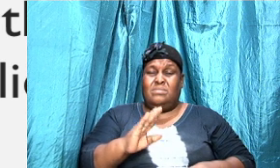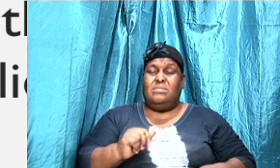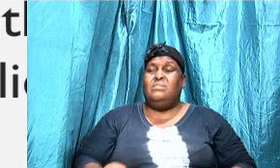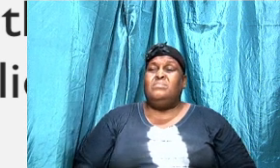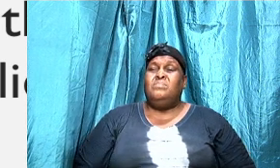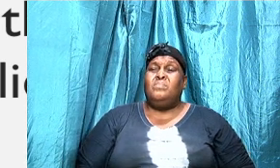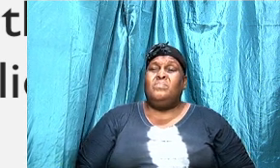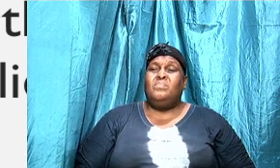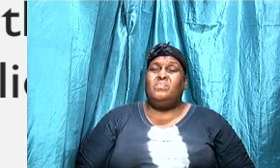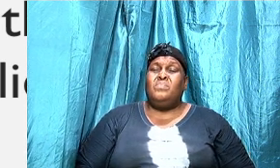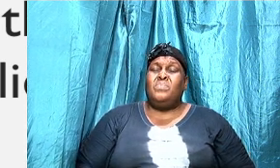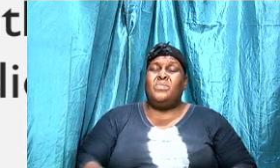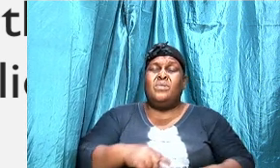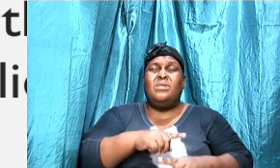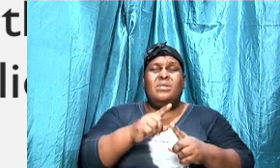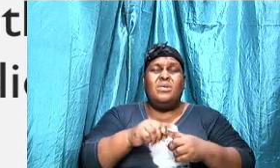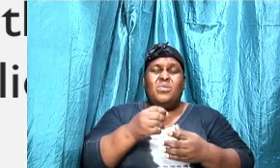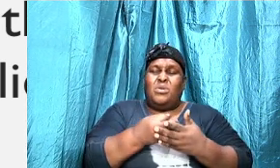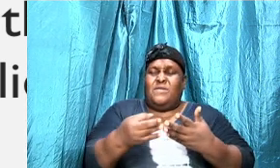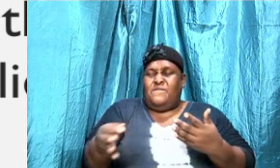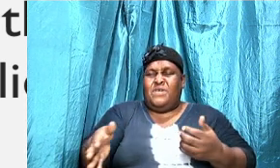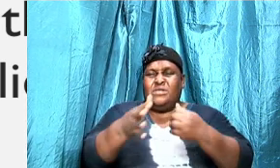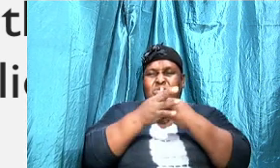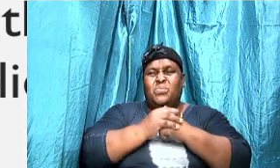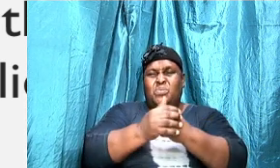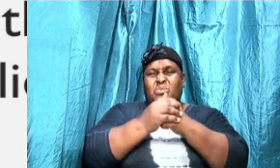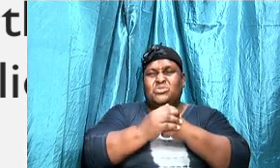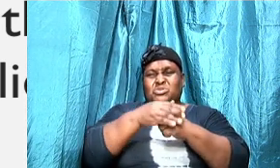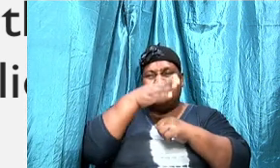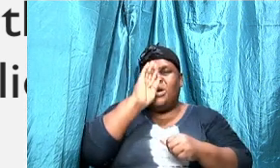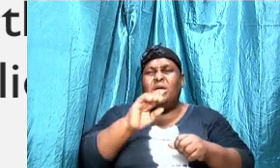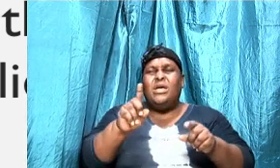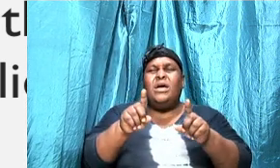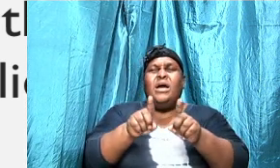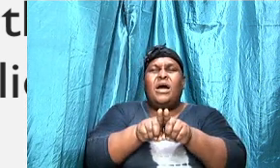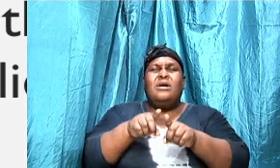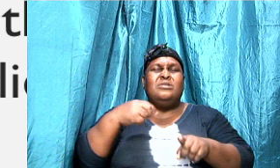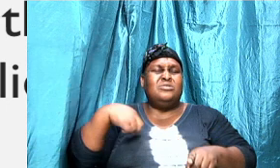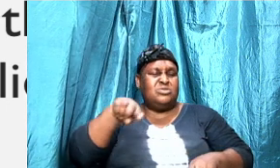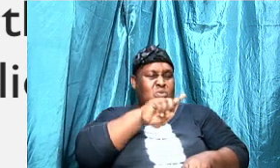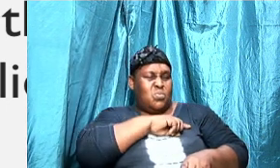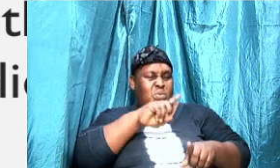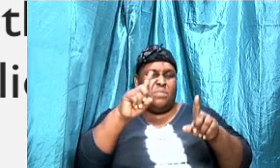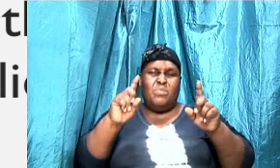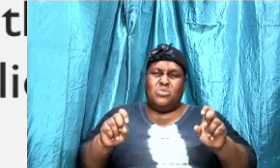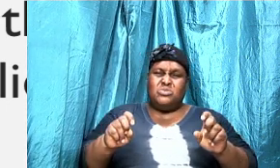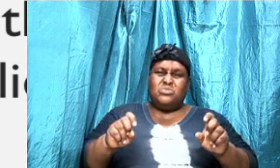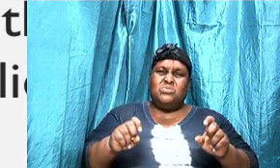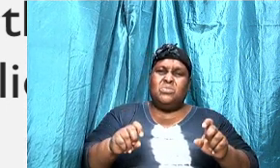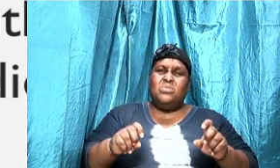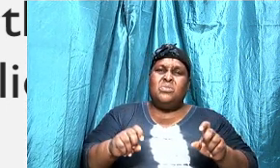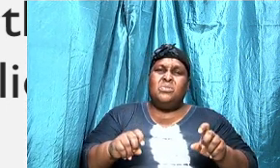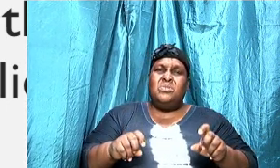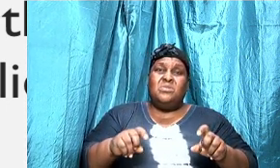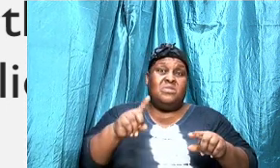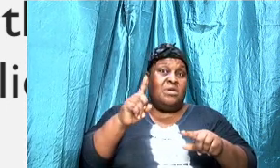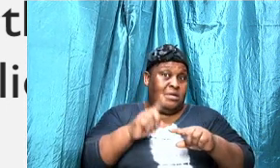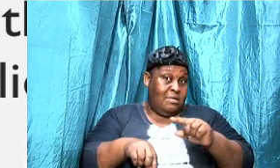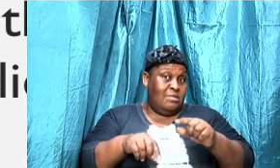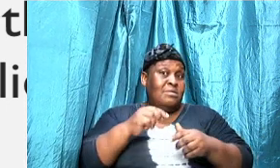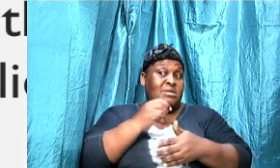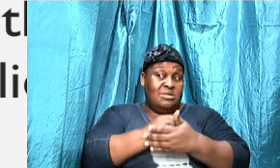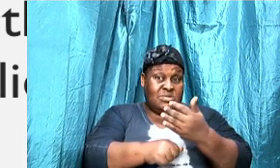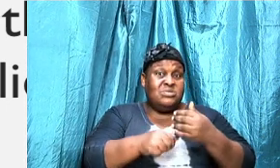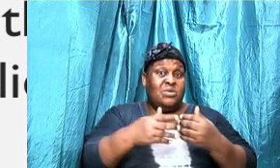when we fail, rather, to worship God as we ought, then something else will take that place of worship.